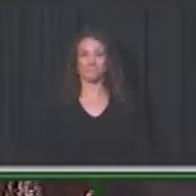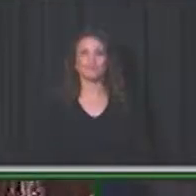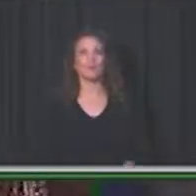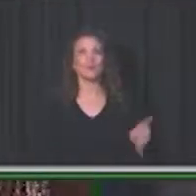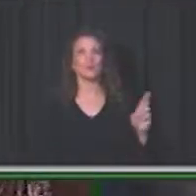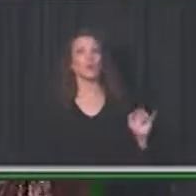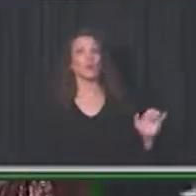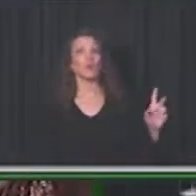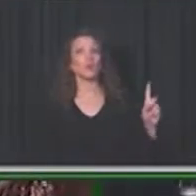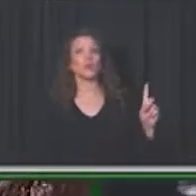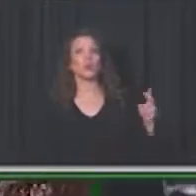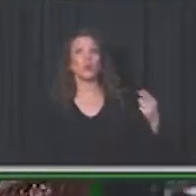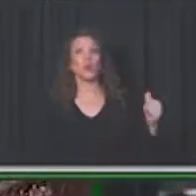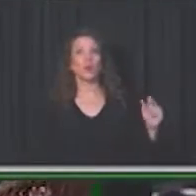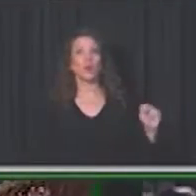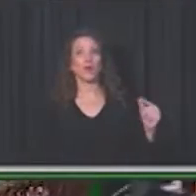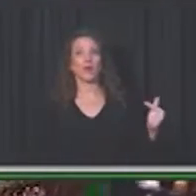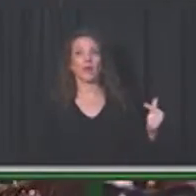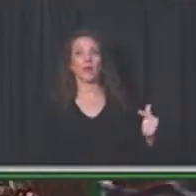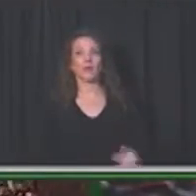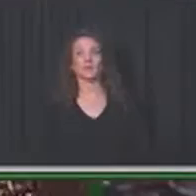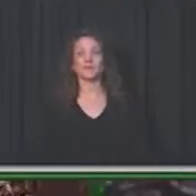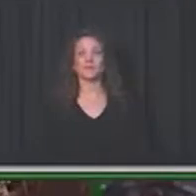Richard Kang.